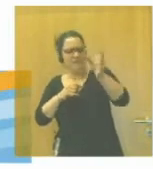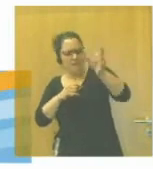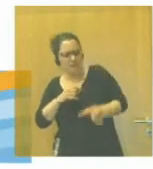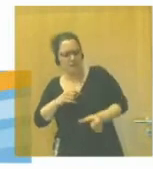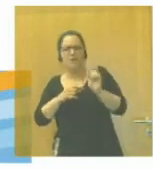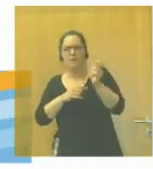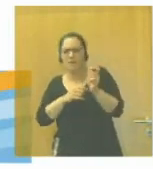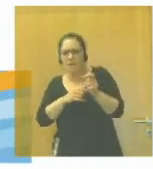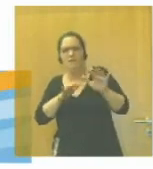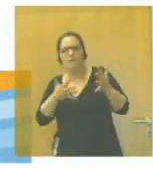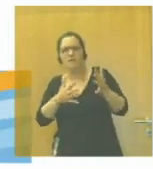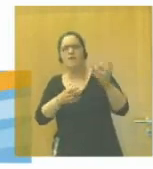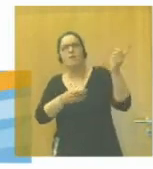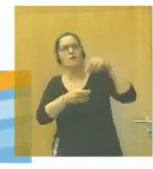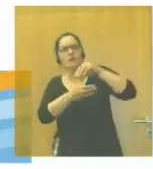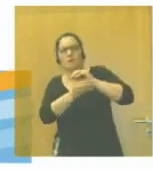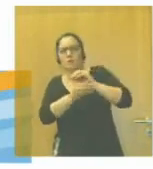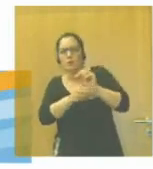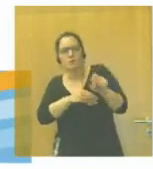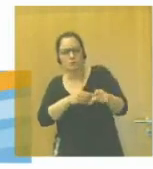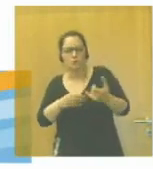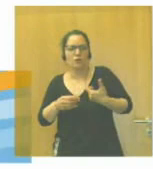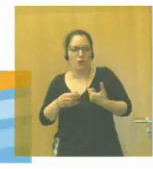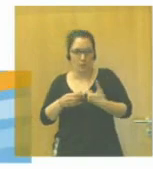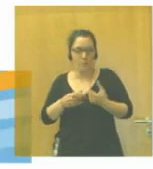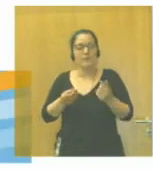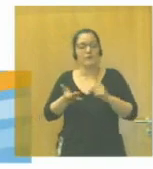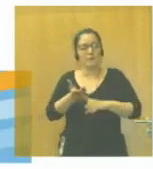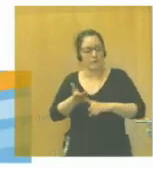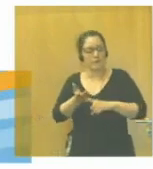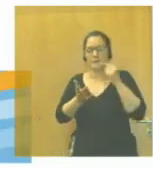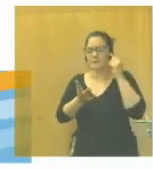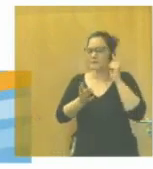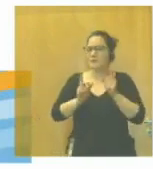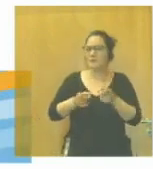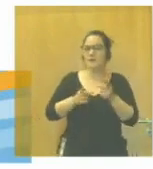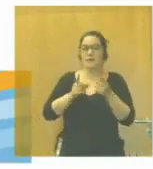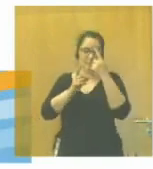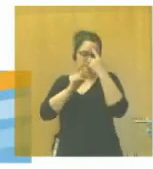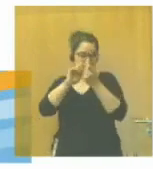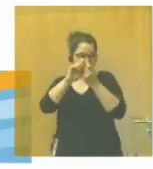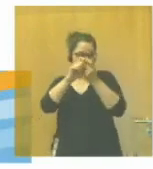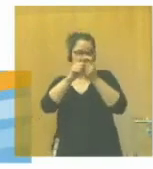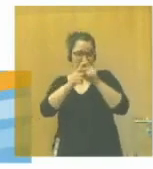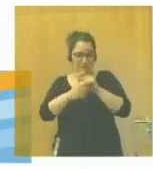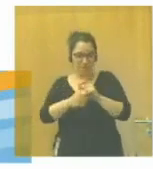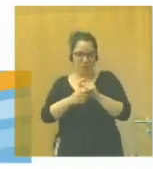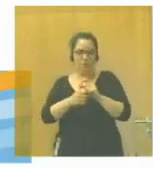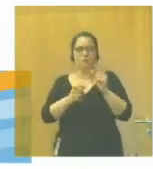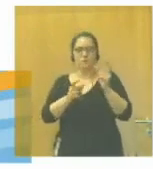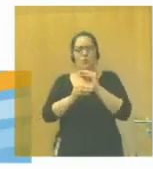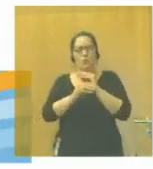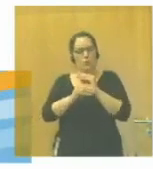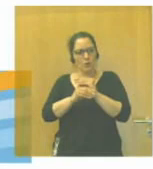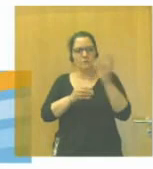really have to think about is language. And the language when we talk about suicide and suicide prevention also really matters